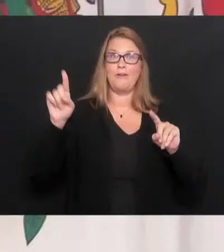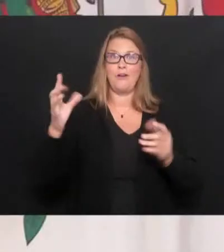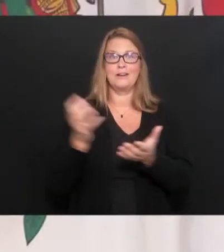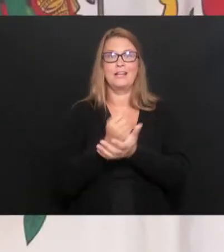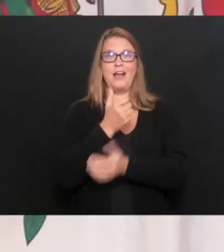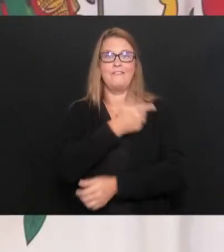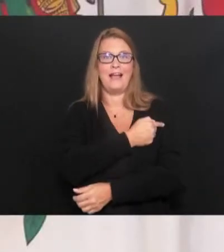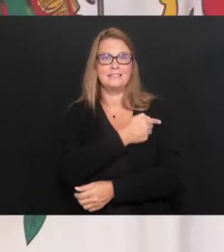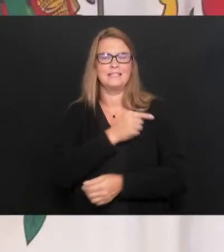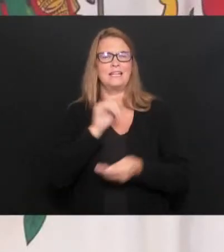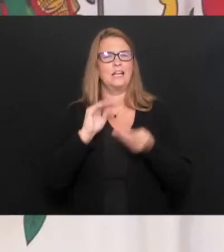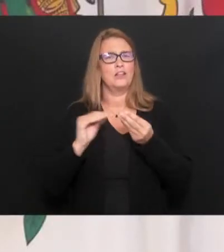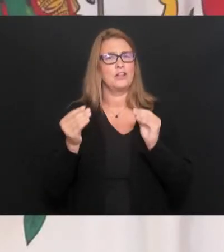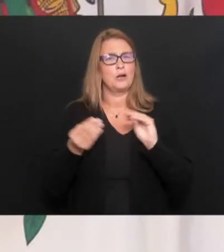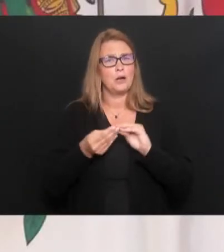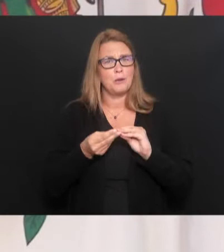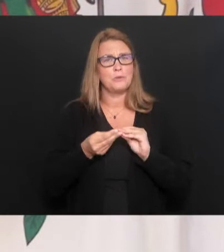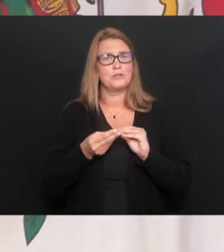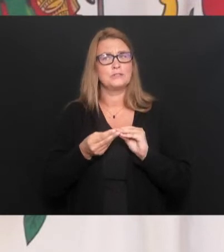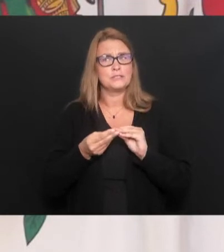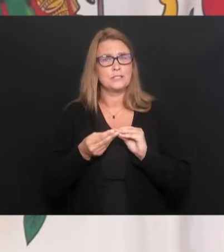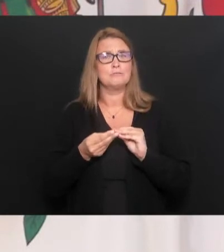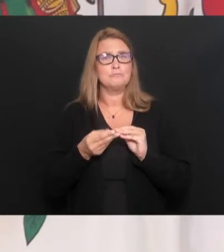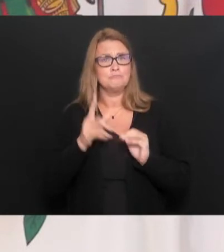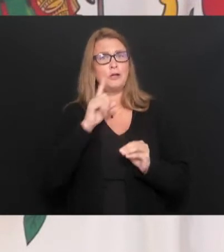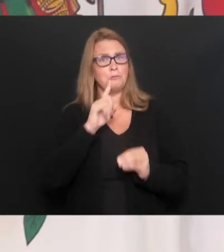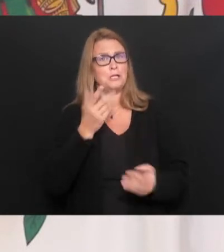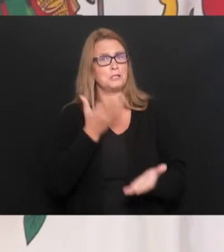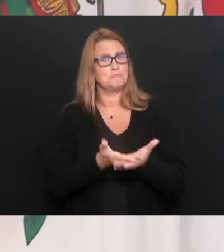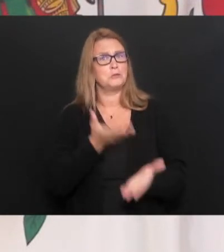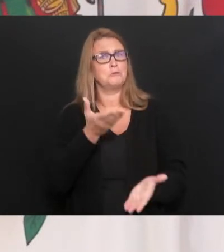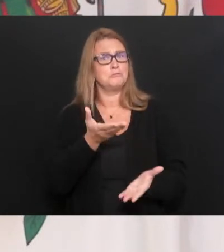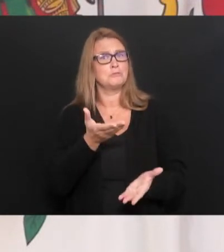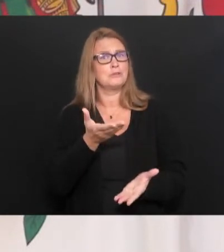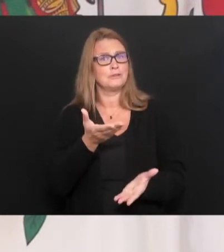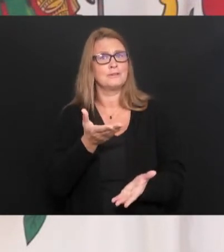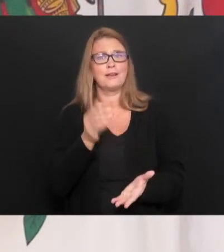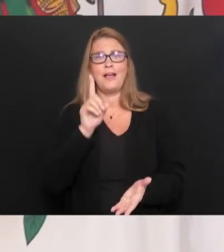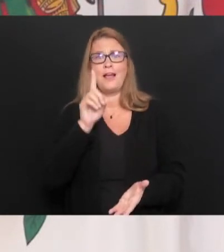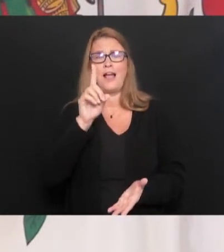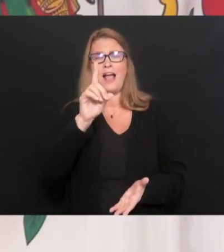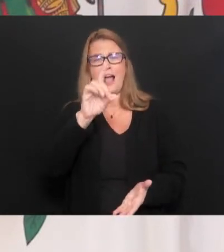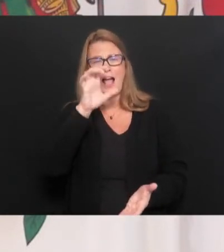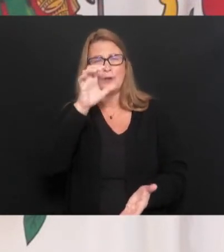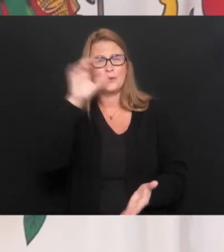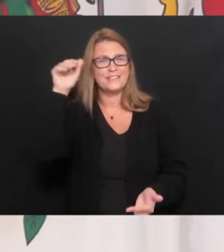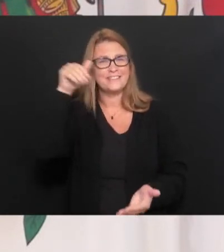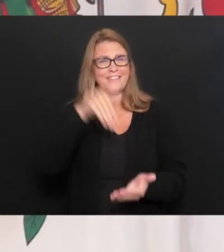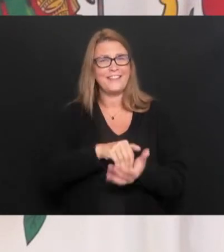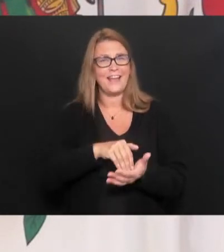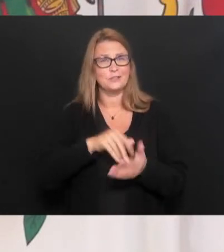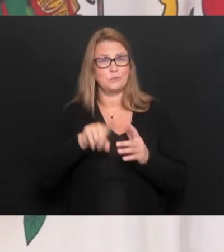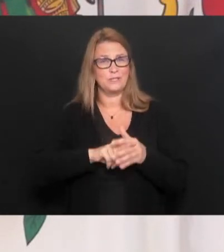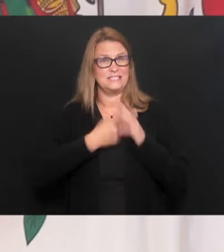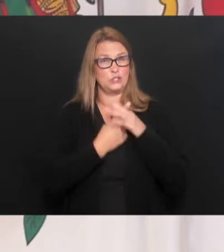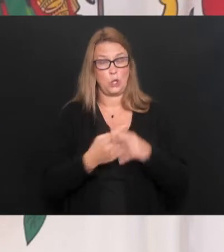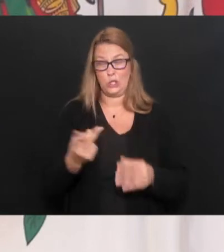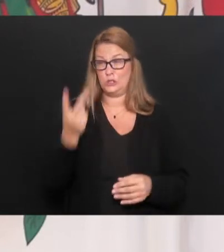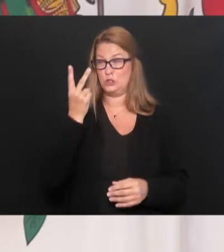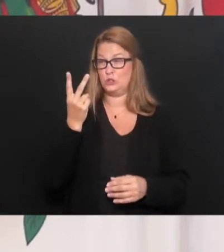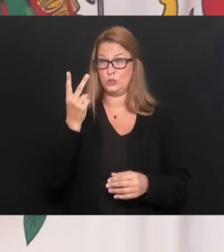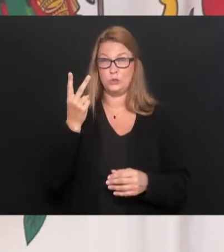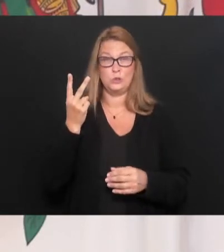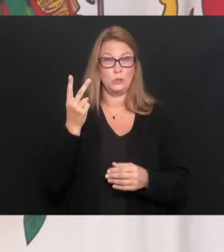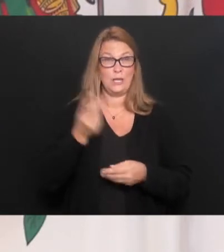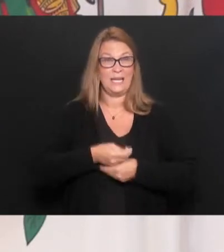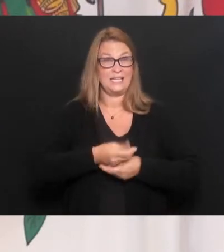And the numbers speak for themselves. Hundreds of thousands since we started these 2 campaigns with Baby